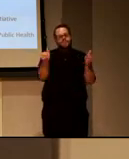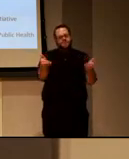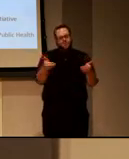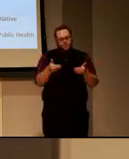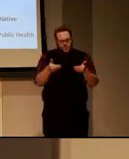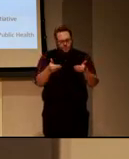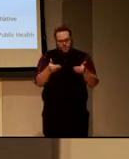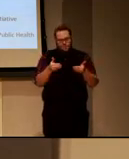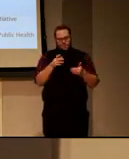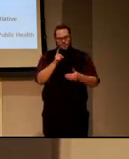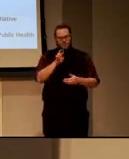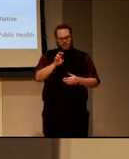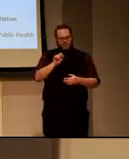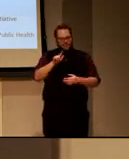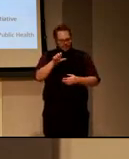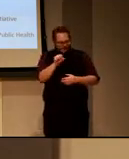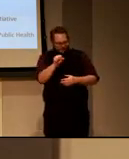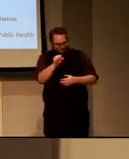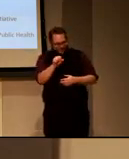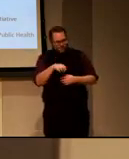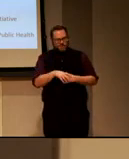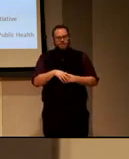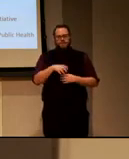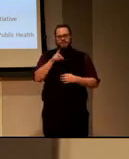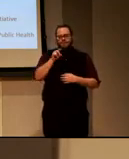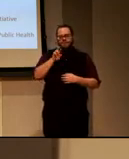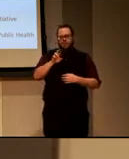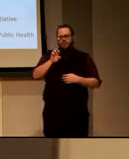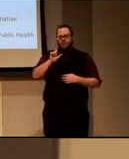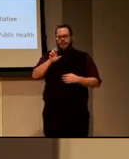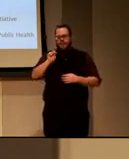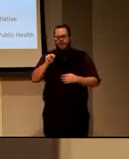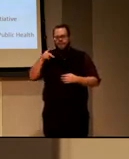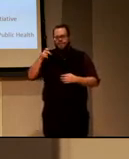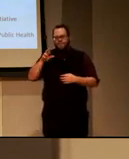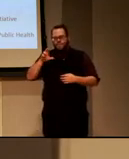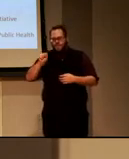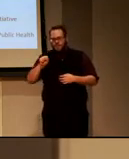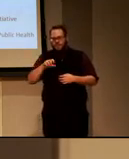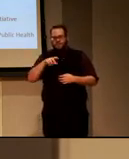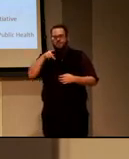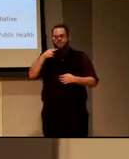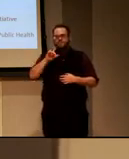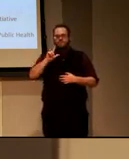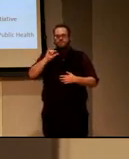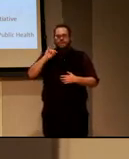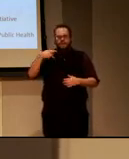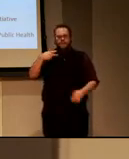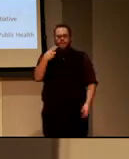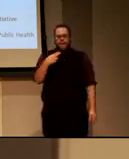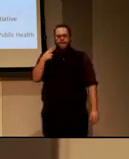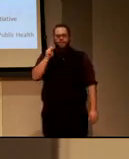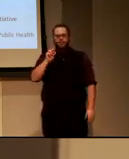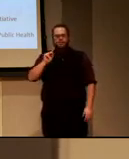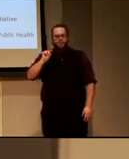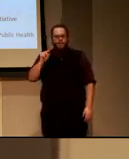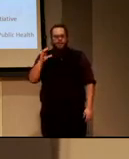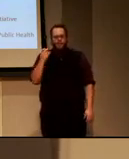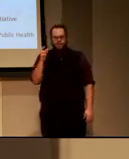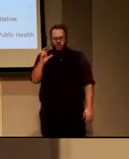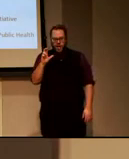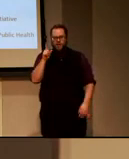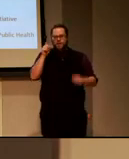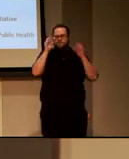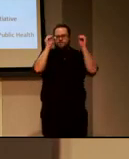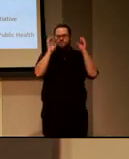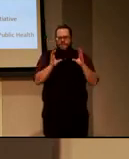to introduce Dr. Salas, Dr. Ellen Peters, Philip H. Knight Chair and Professor in the School of